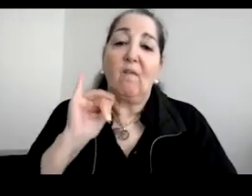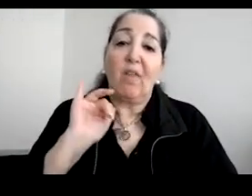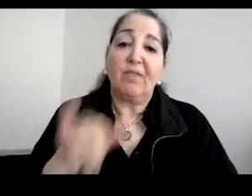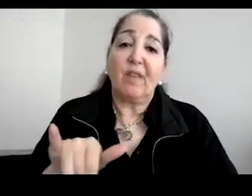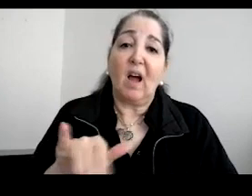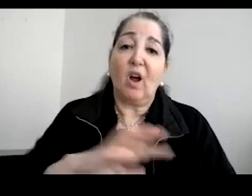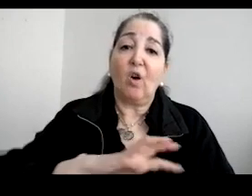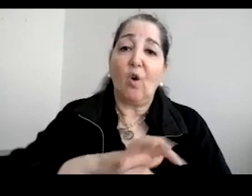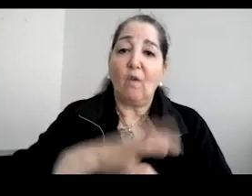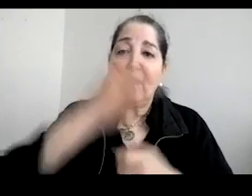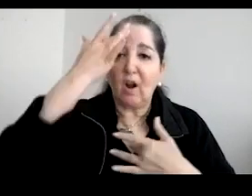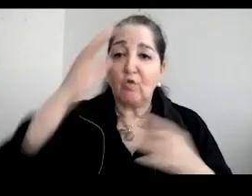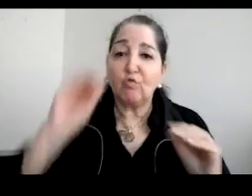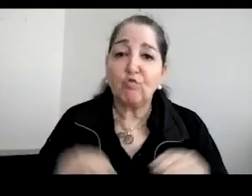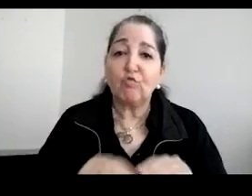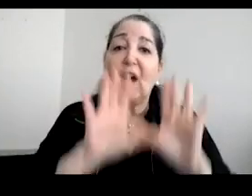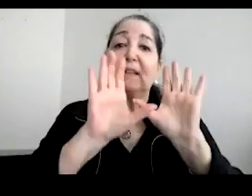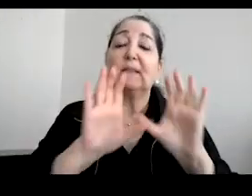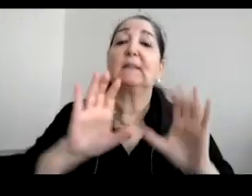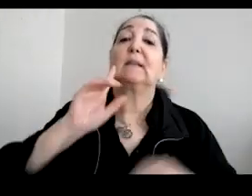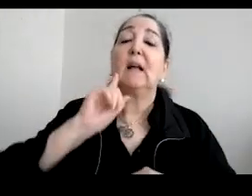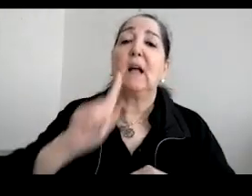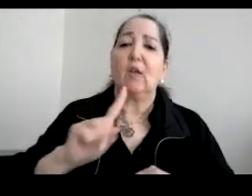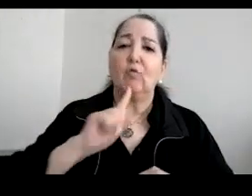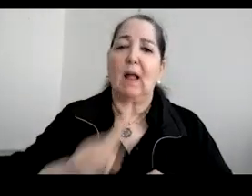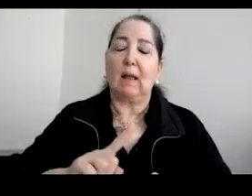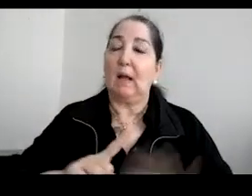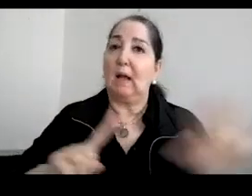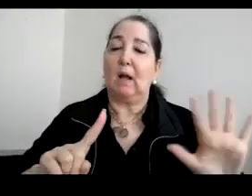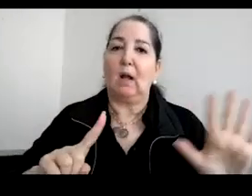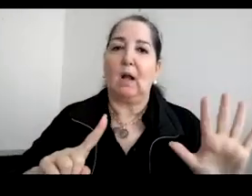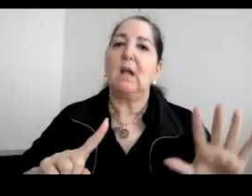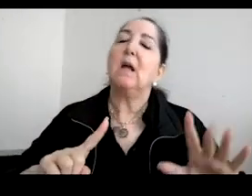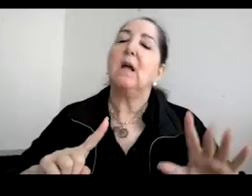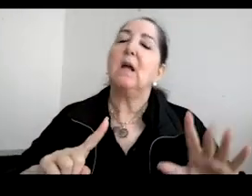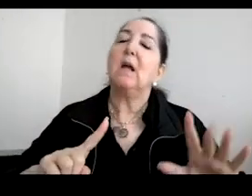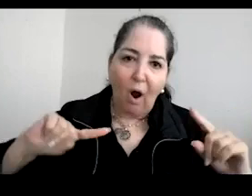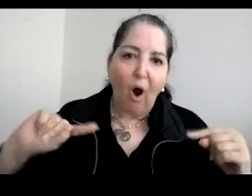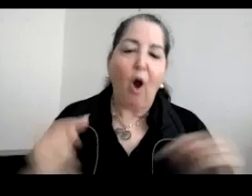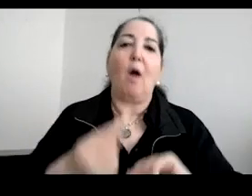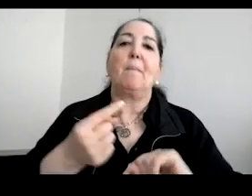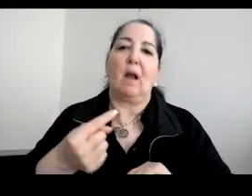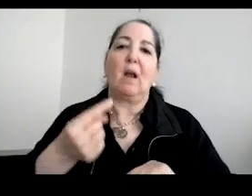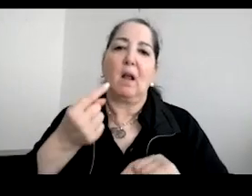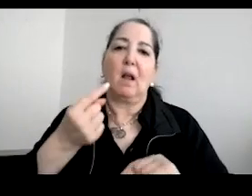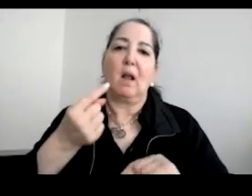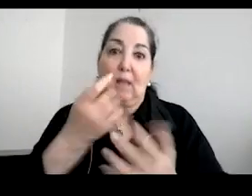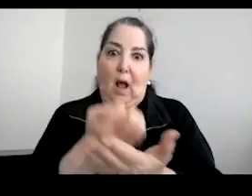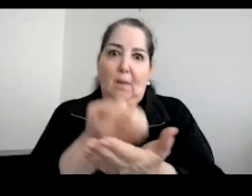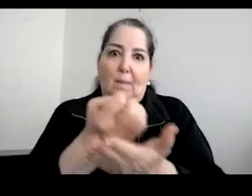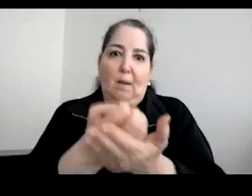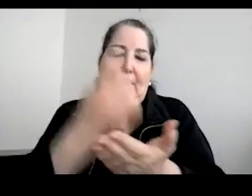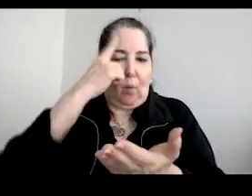by state order, because states governments were trying to enforce social distancing by really shutting down all